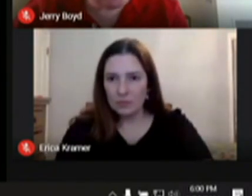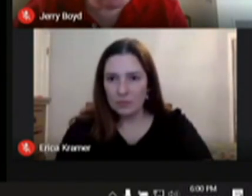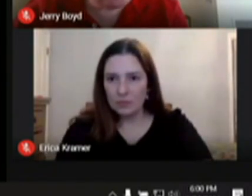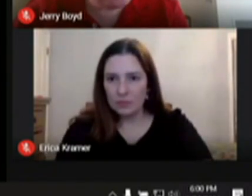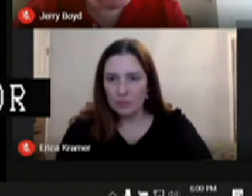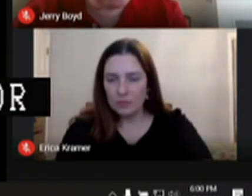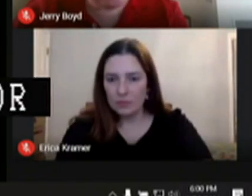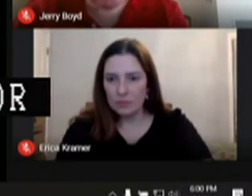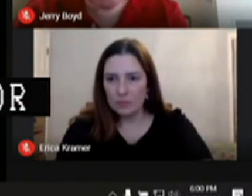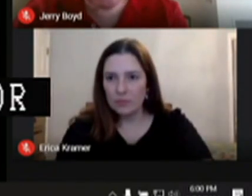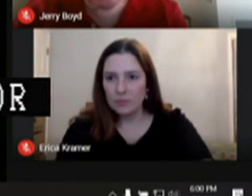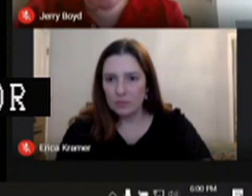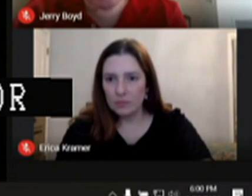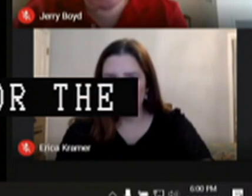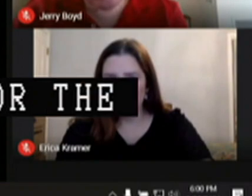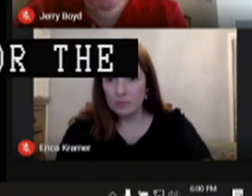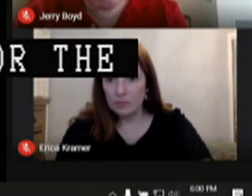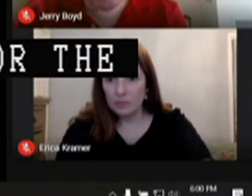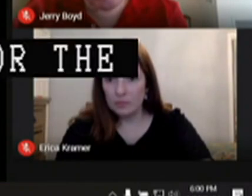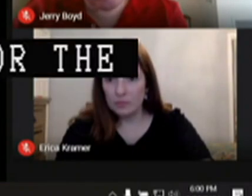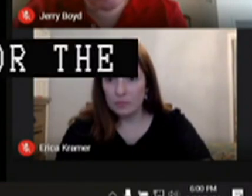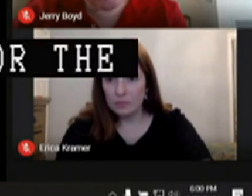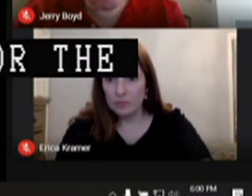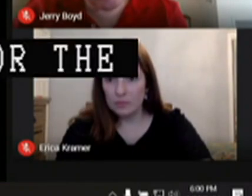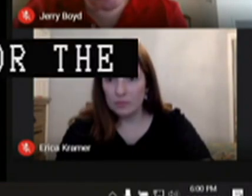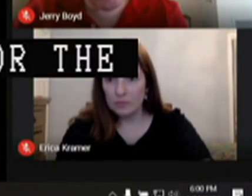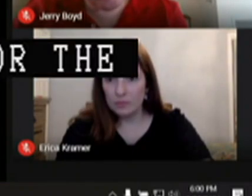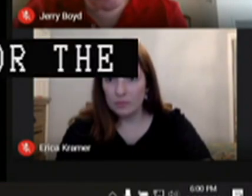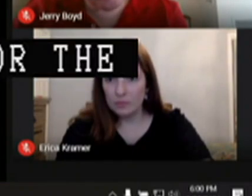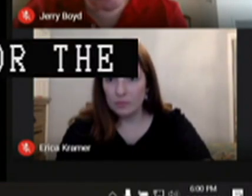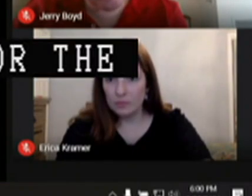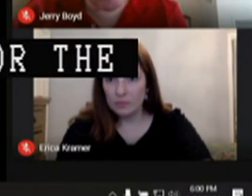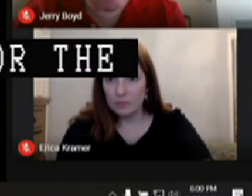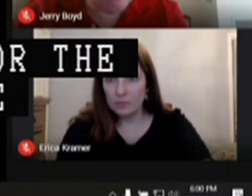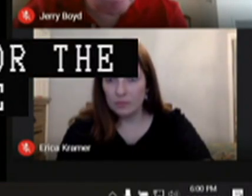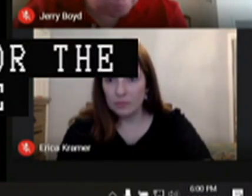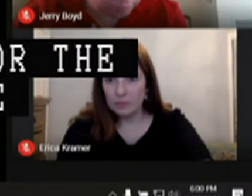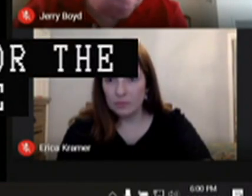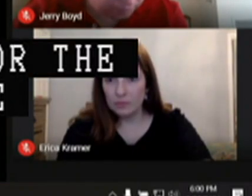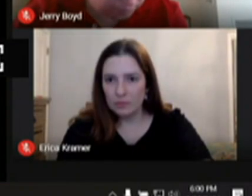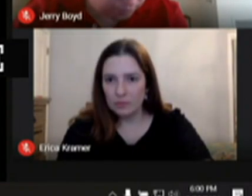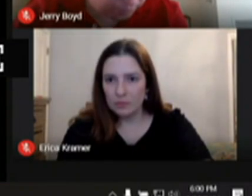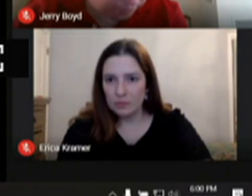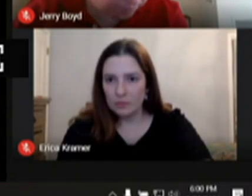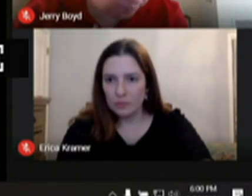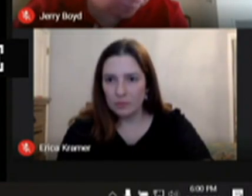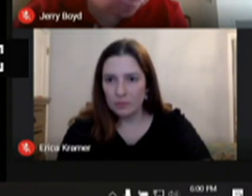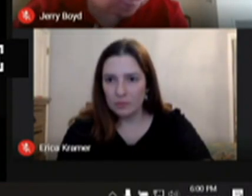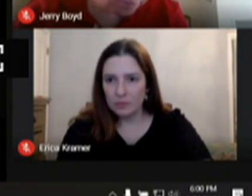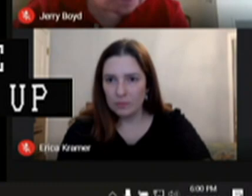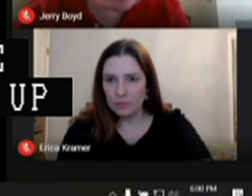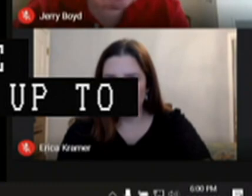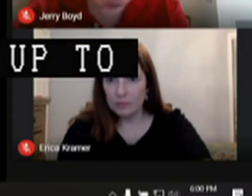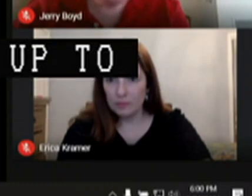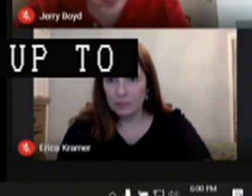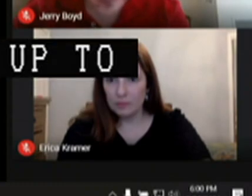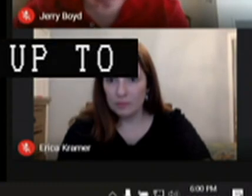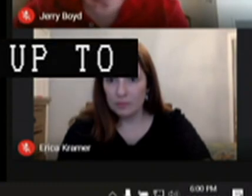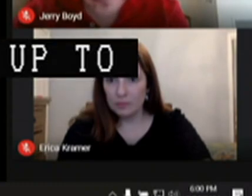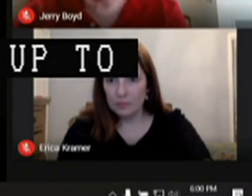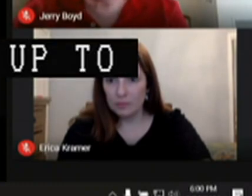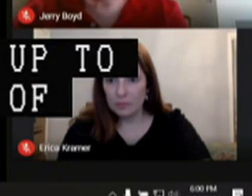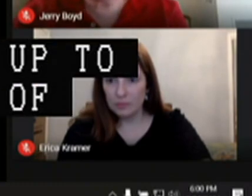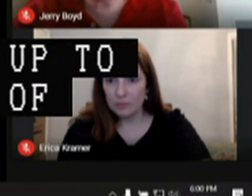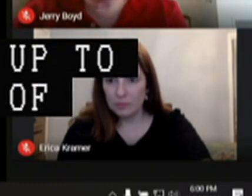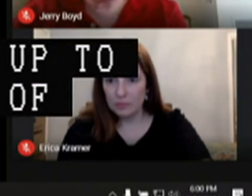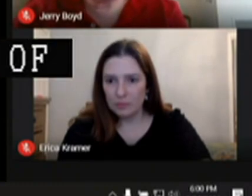original iconic view sheds of the building, but reinterpret that somewhat, bring it up to date with modern standards of universal access, and